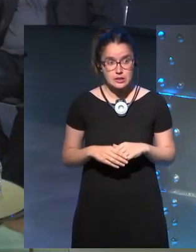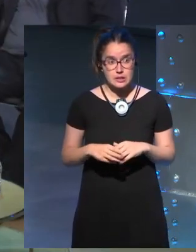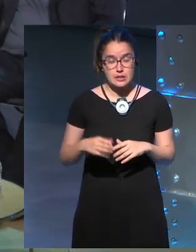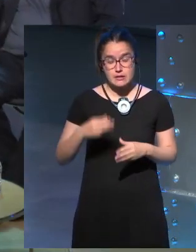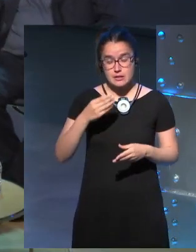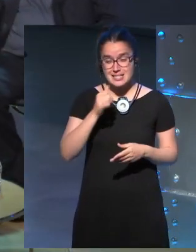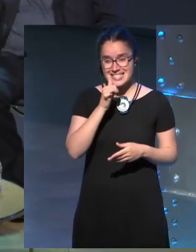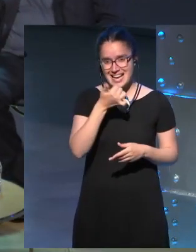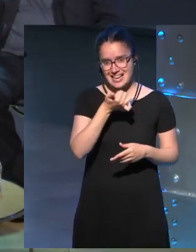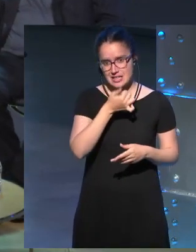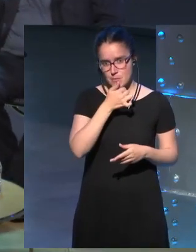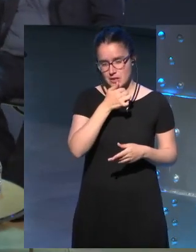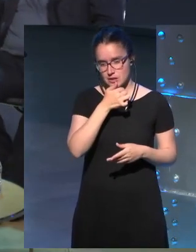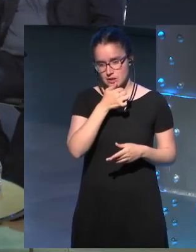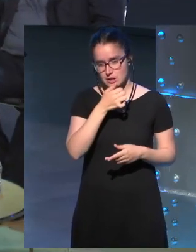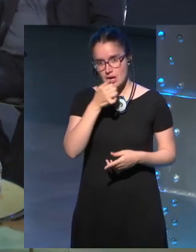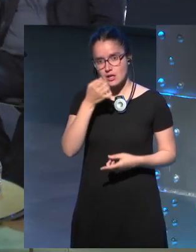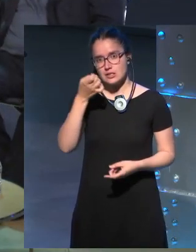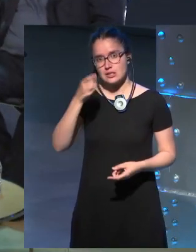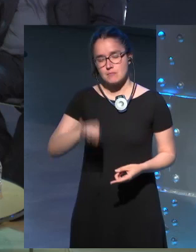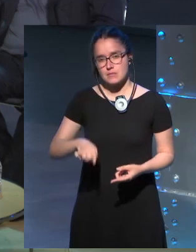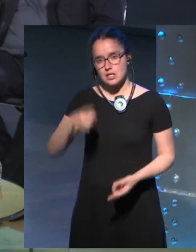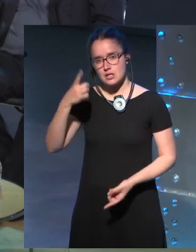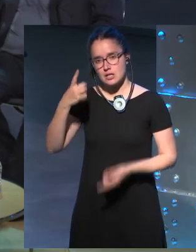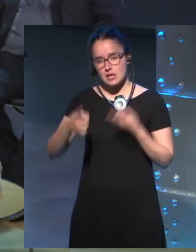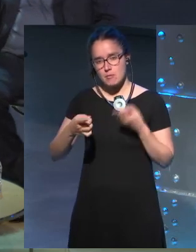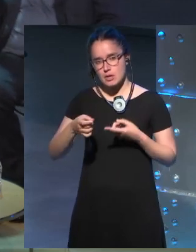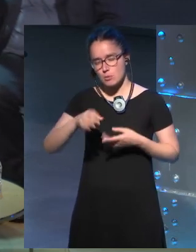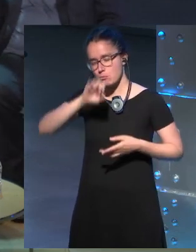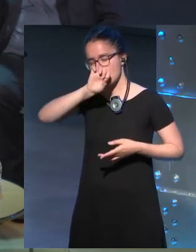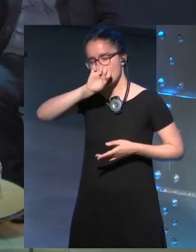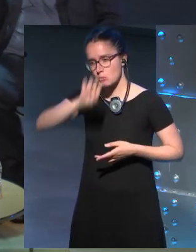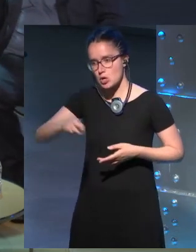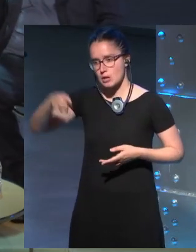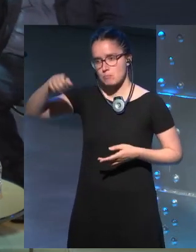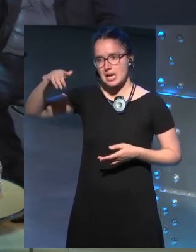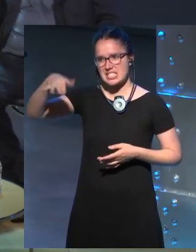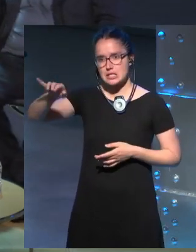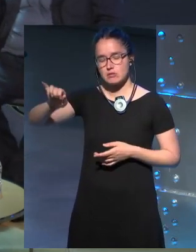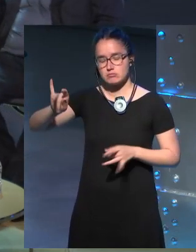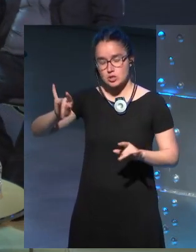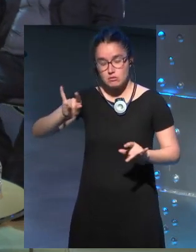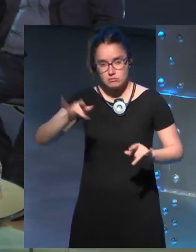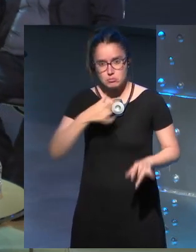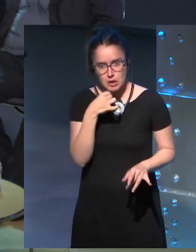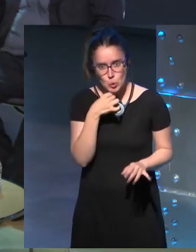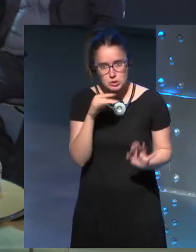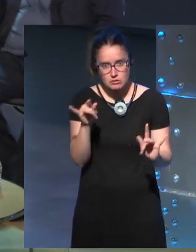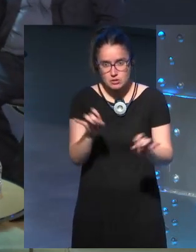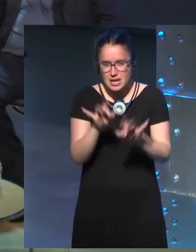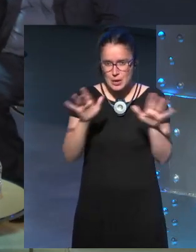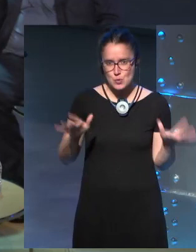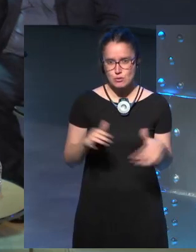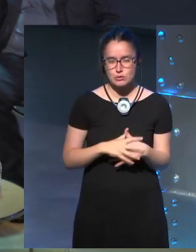I know that secretly you've also admired Manchester United. I admire Manchester United, yeah. I mean, so I think